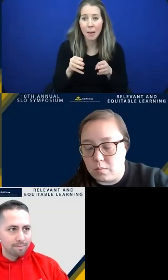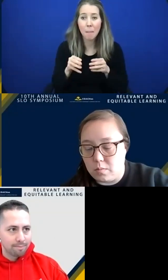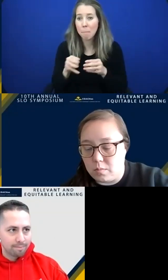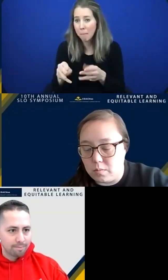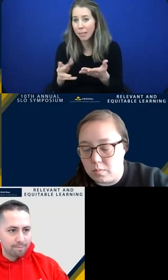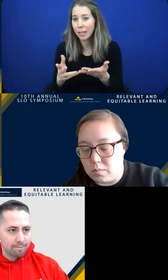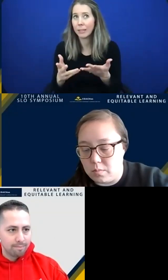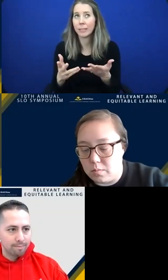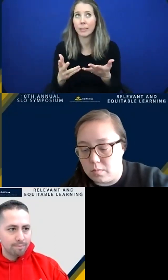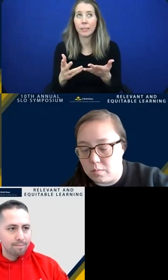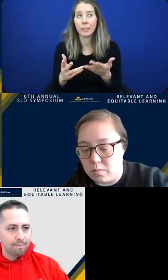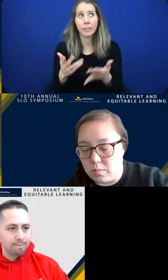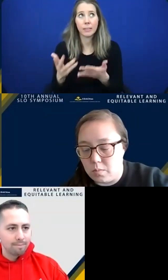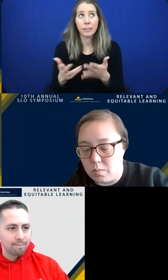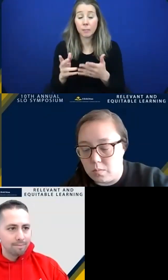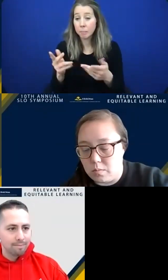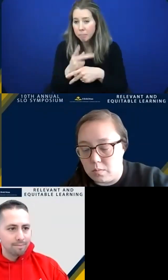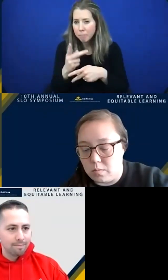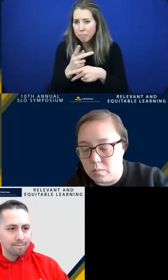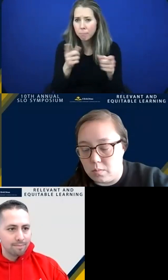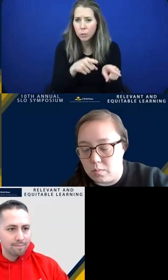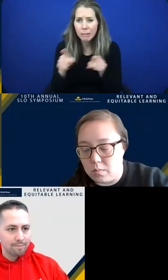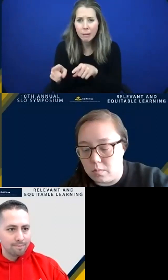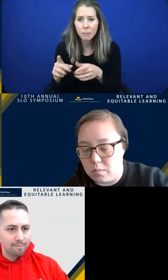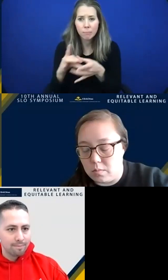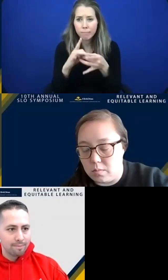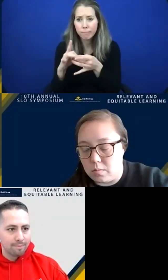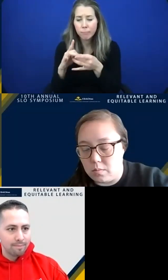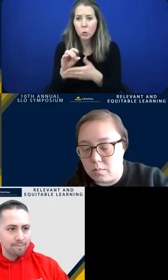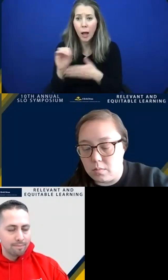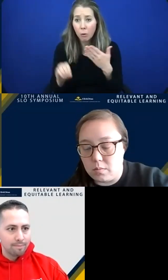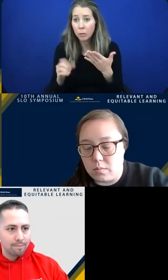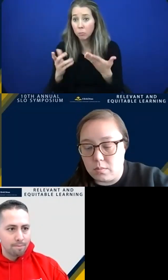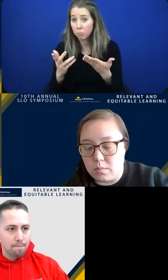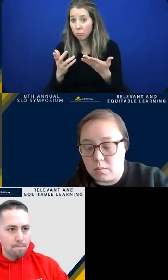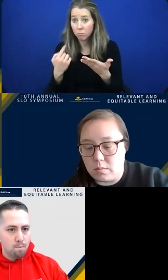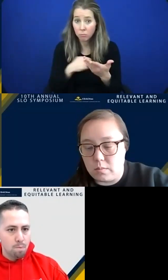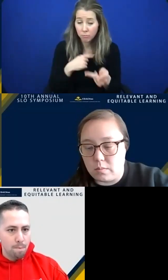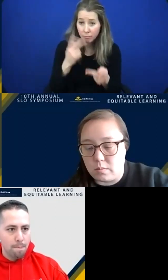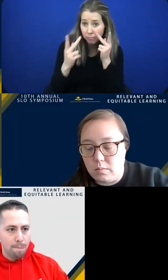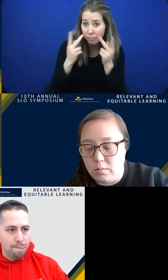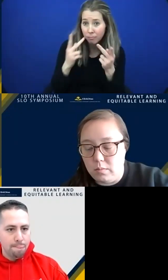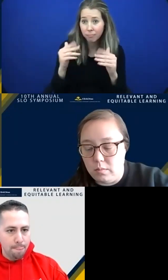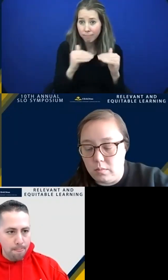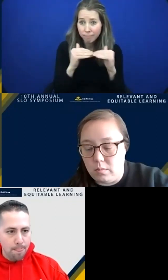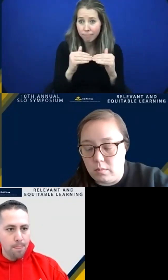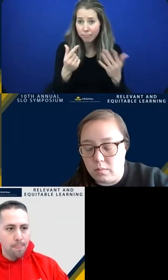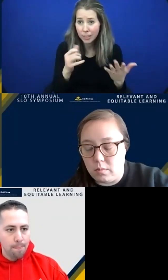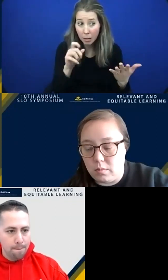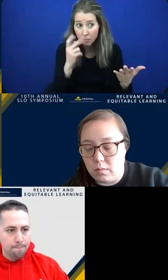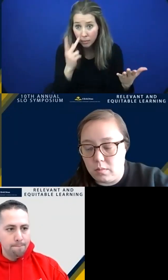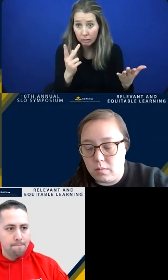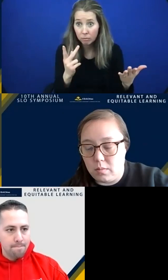to find out, what's going on in terms of our outcomes and whether we're having any, and we're seeing any equity gaps that exist.